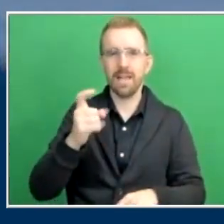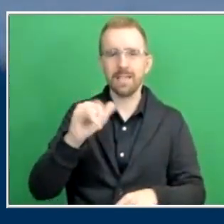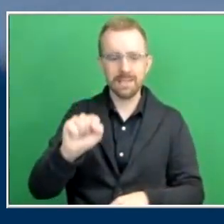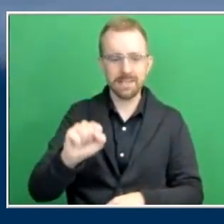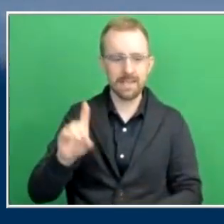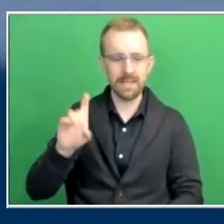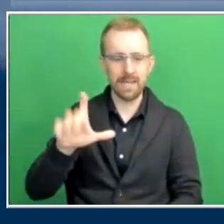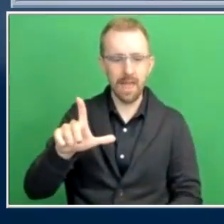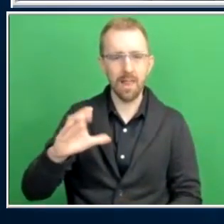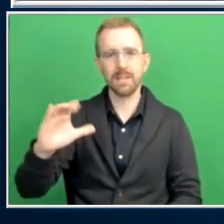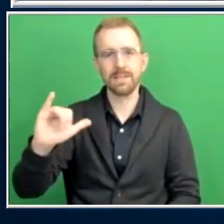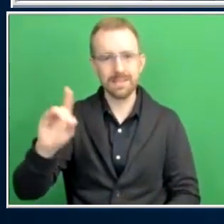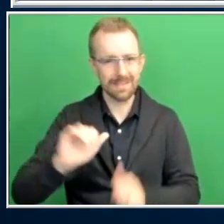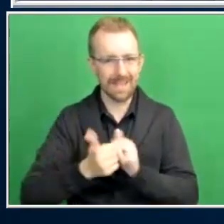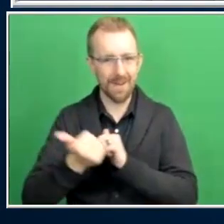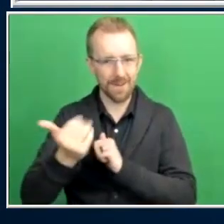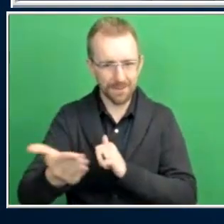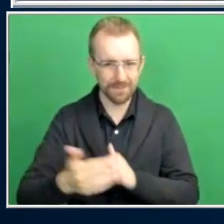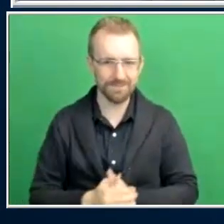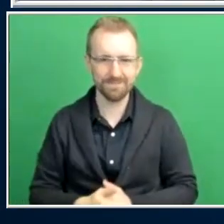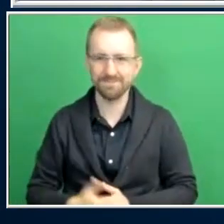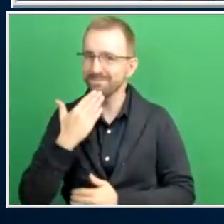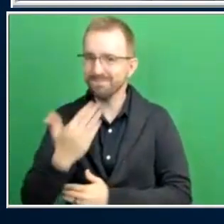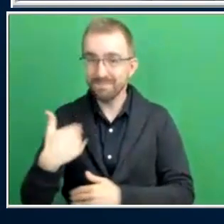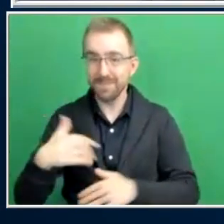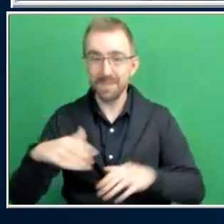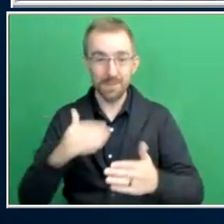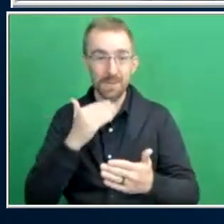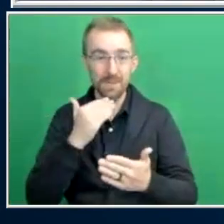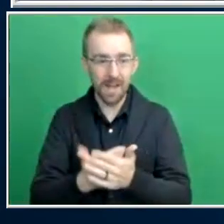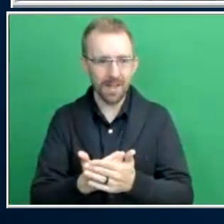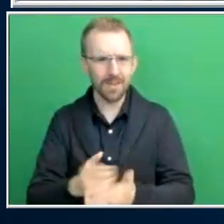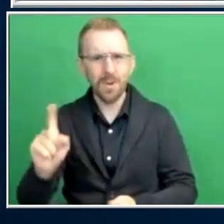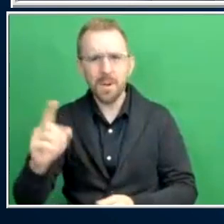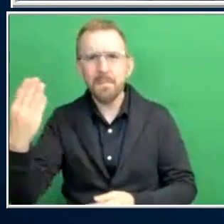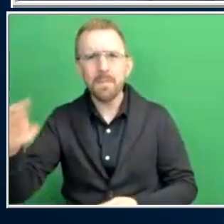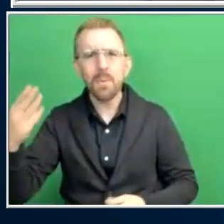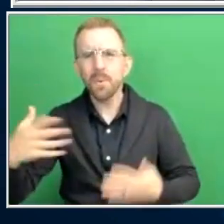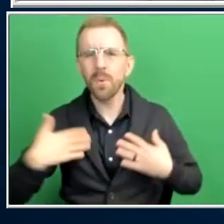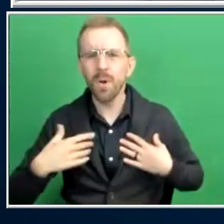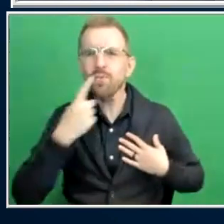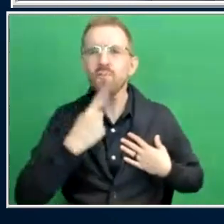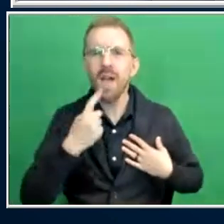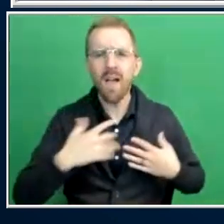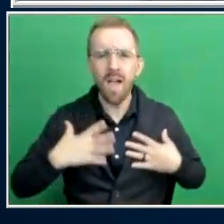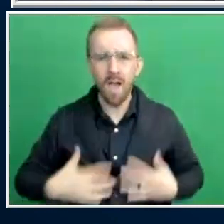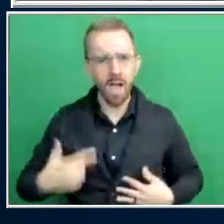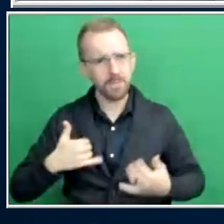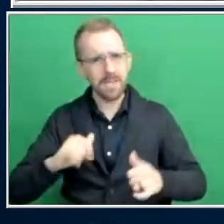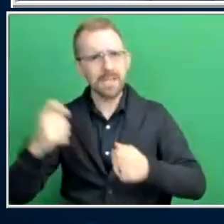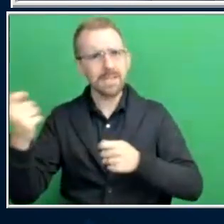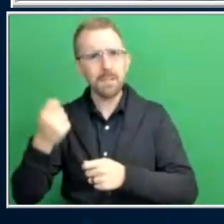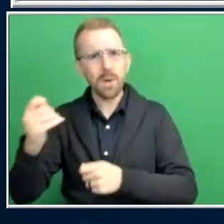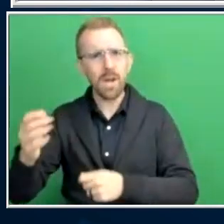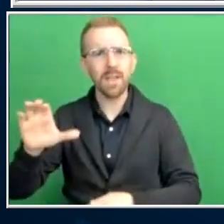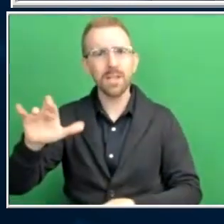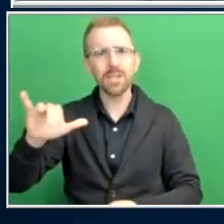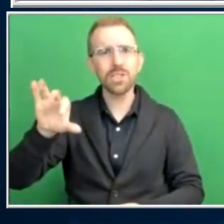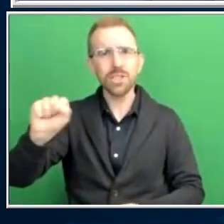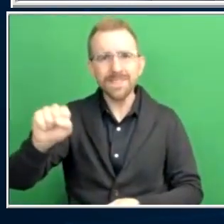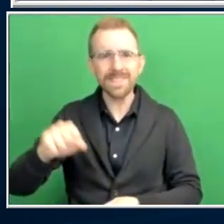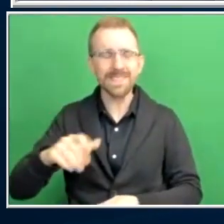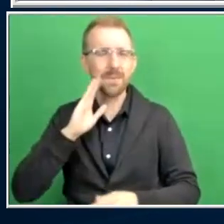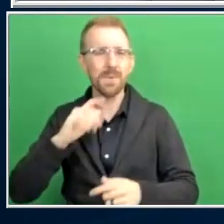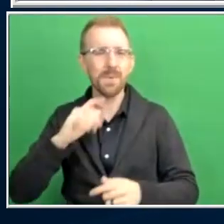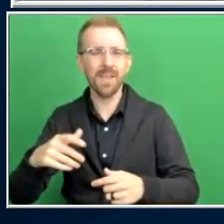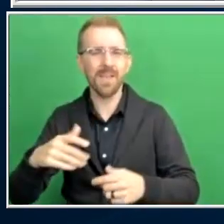Cid, how are you? Good morning. Doing well. Where's the blue? You got red on today. I'm still celebrating the Chiefs win. I'll bust out the blue tomorrow.